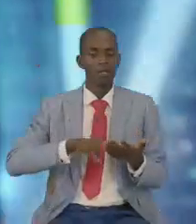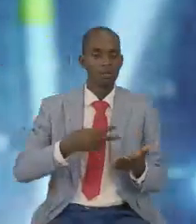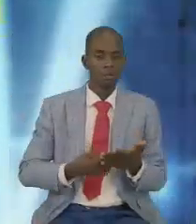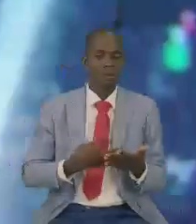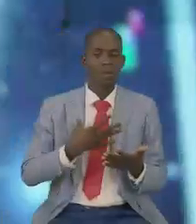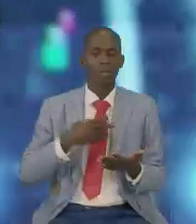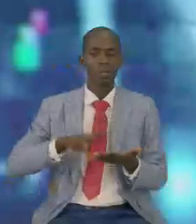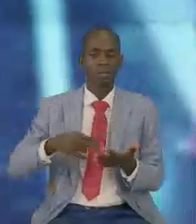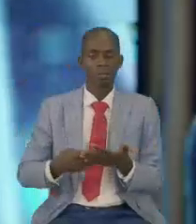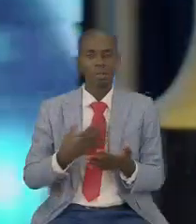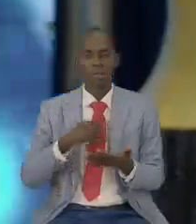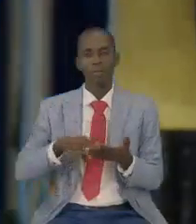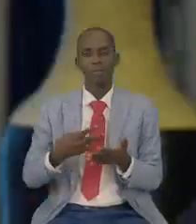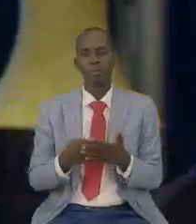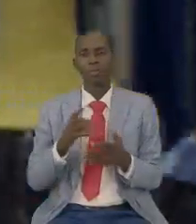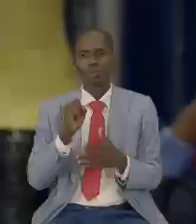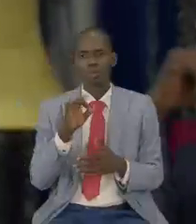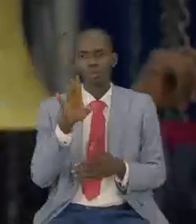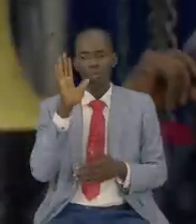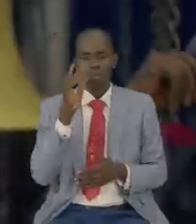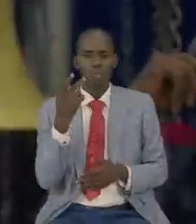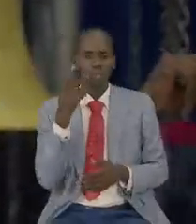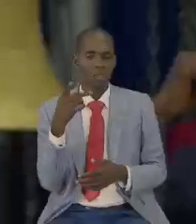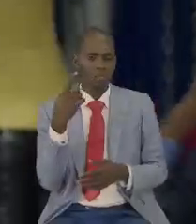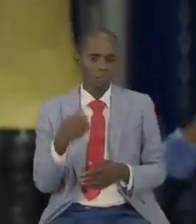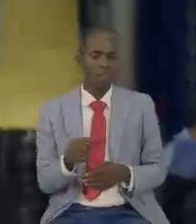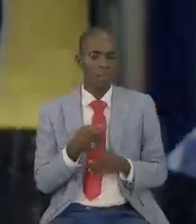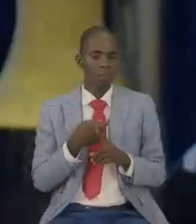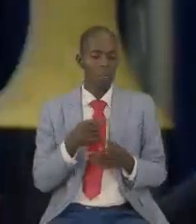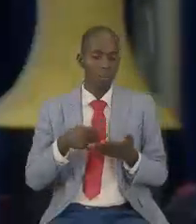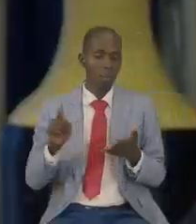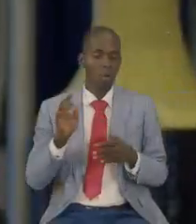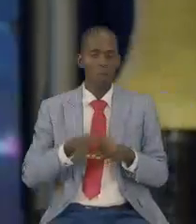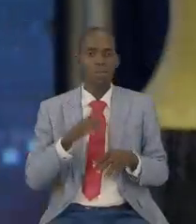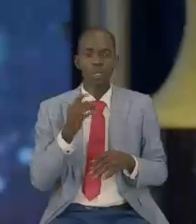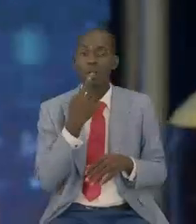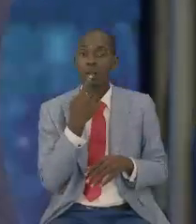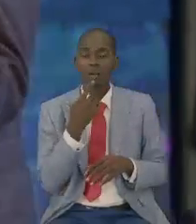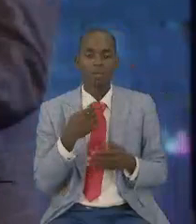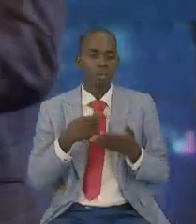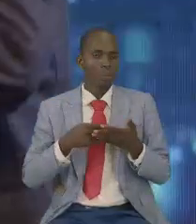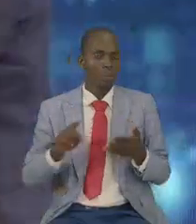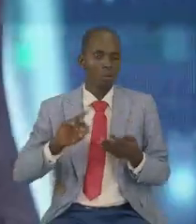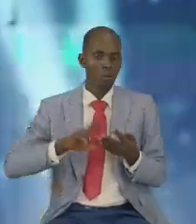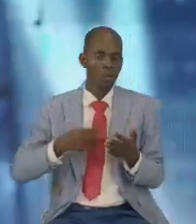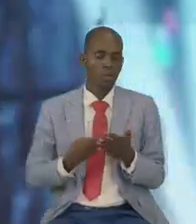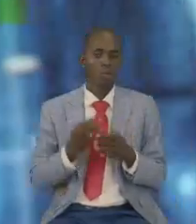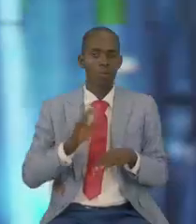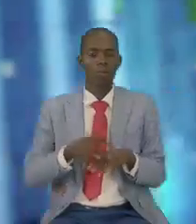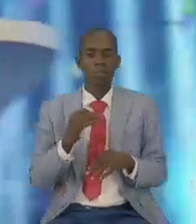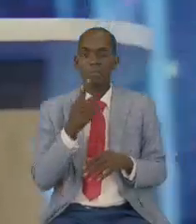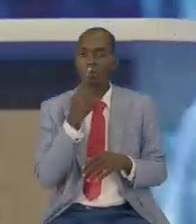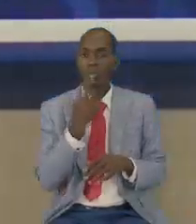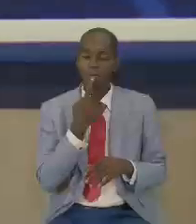their tongue, the mark of the fall on their lips, the mark of the fall on their thoughts, the mark of